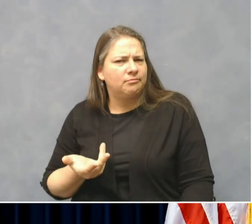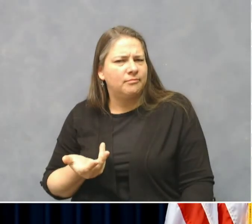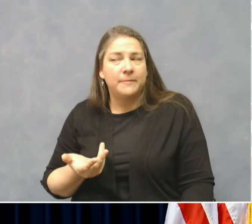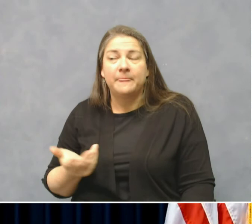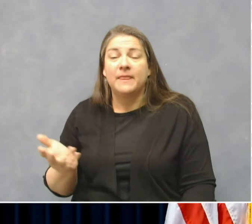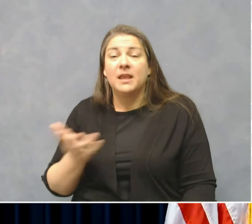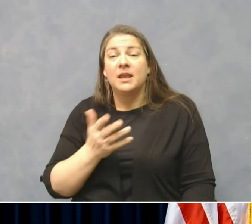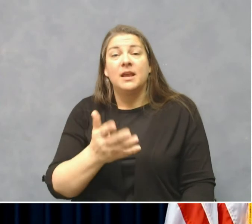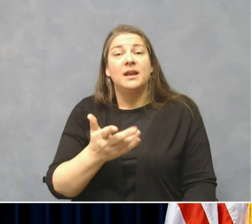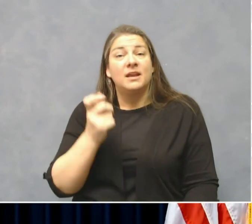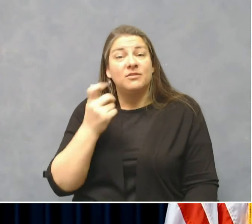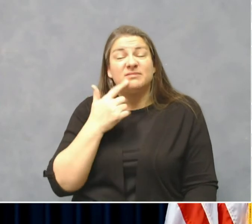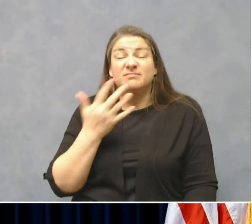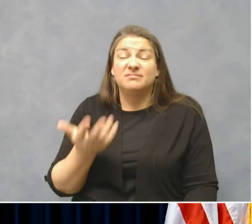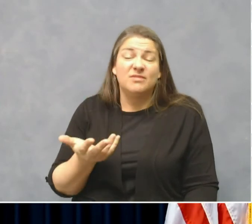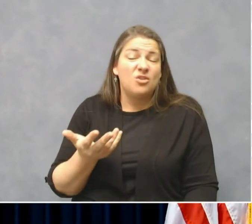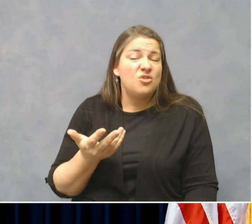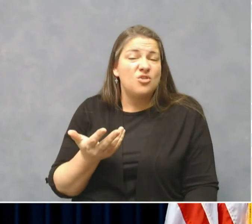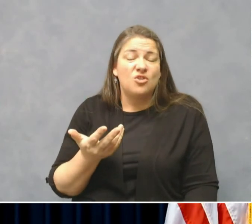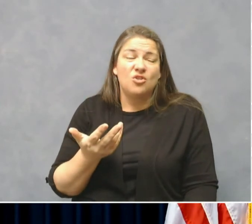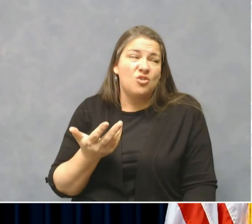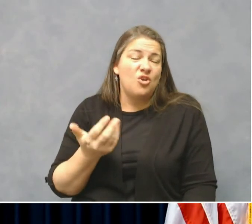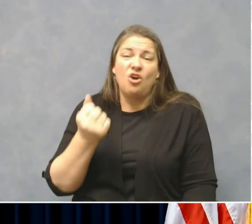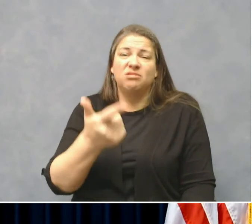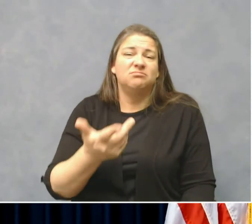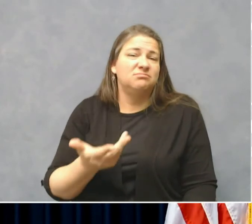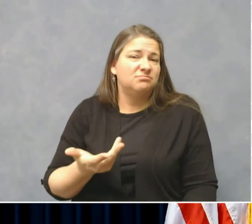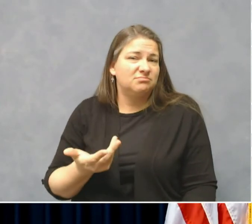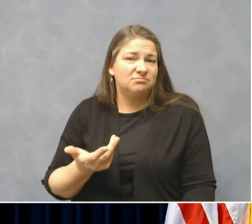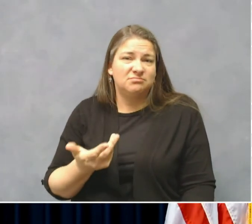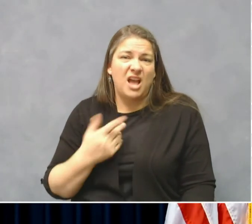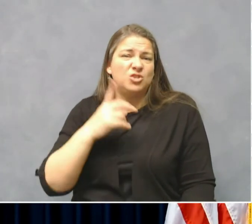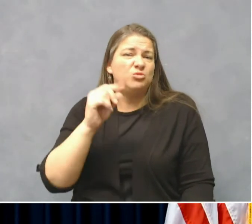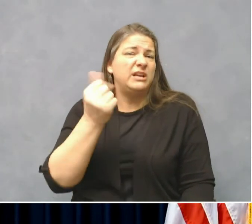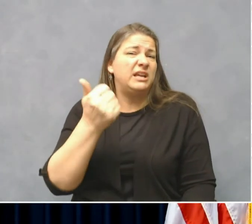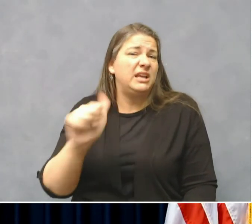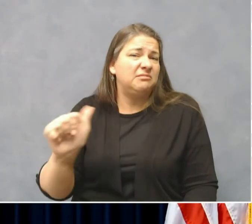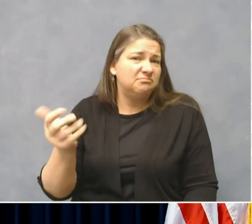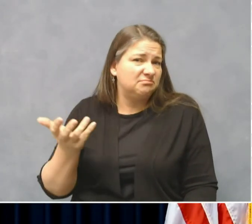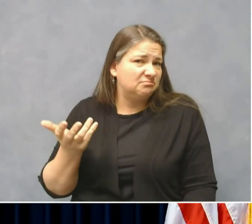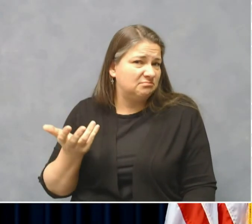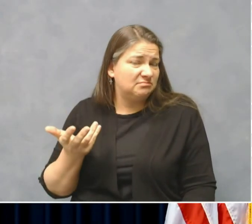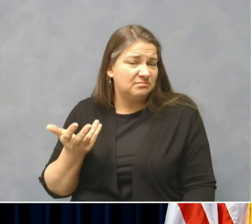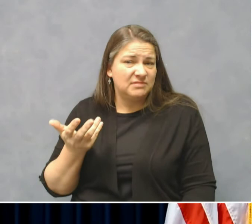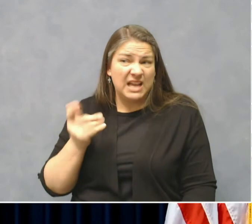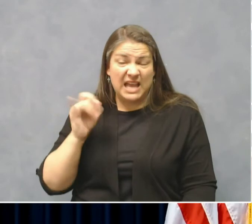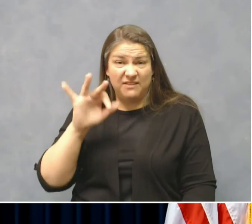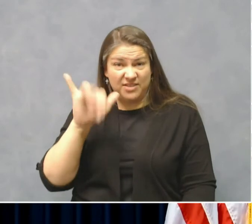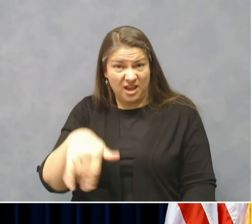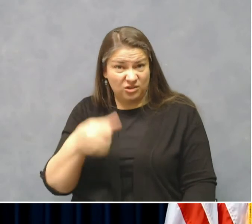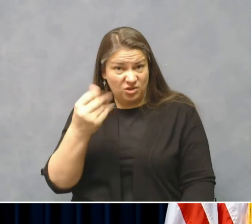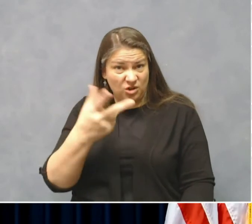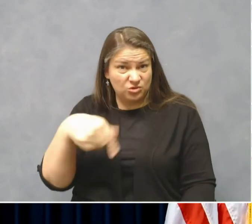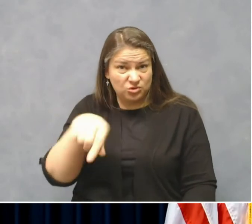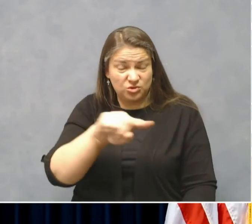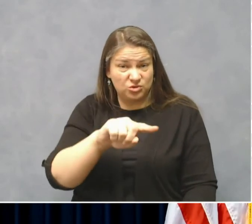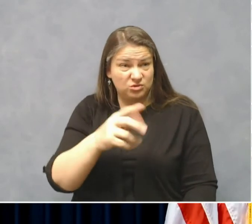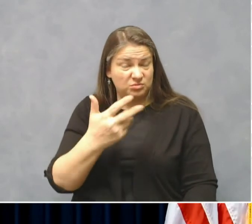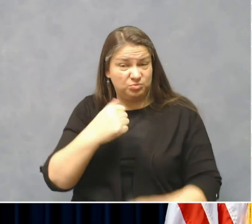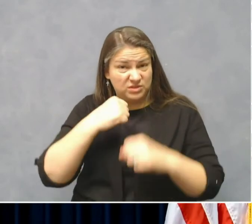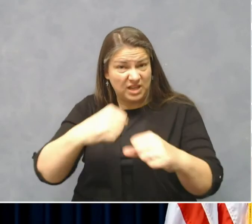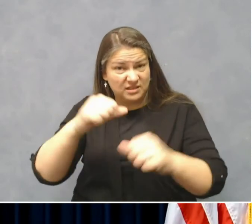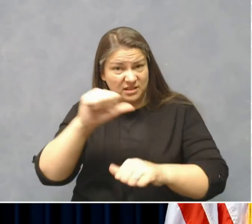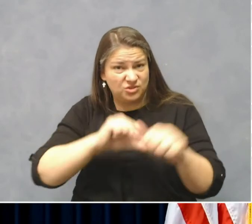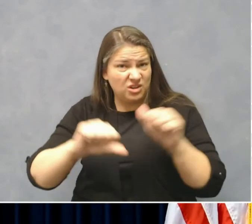I will try any approach if it'll help people do the right thing and protect one another. And I hope that